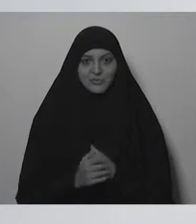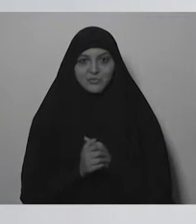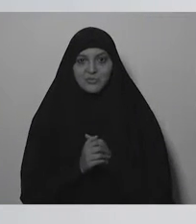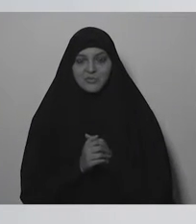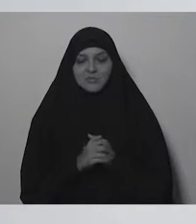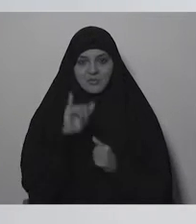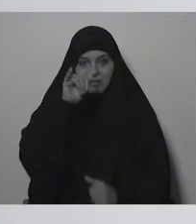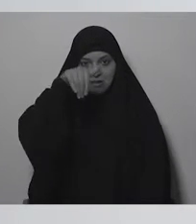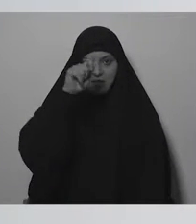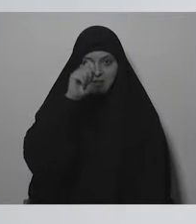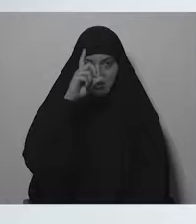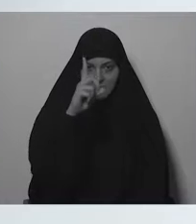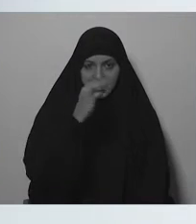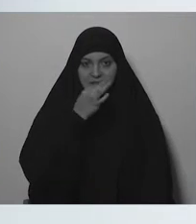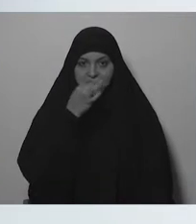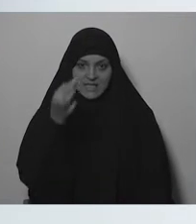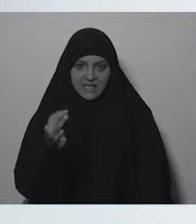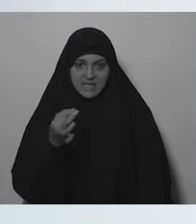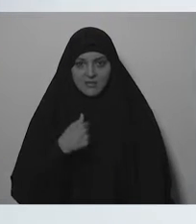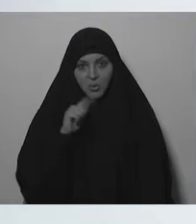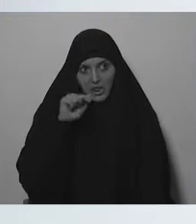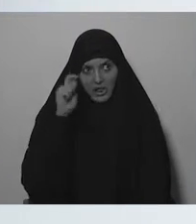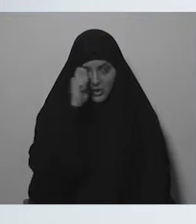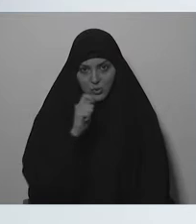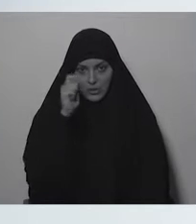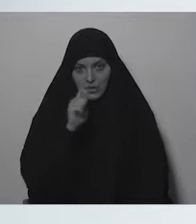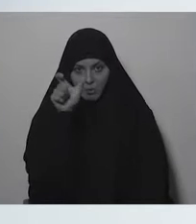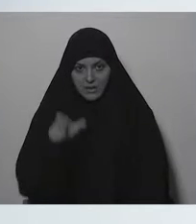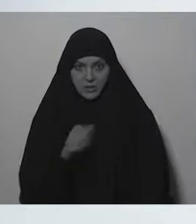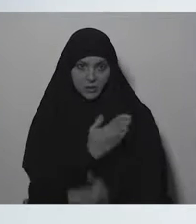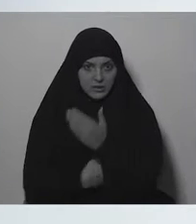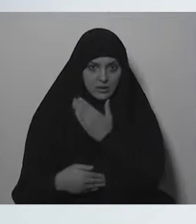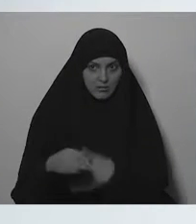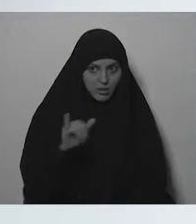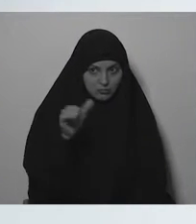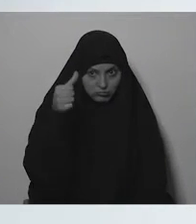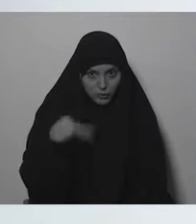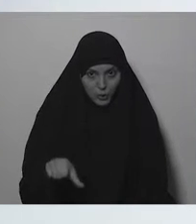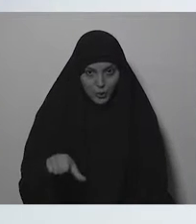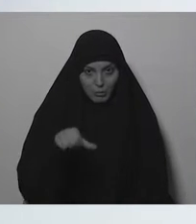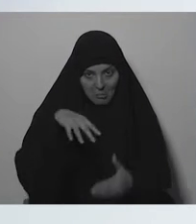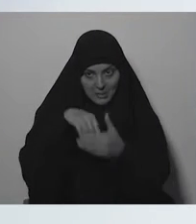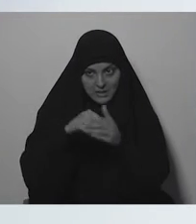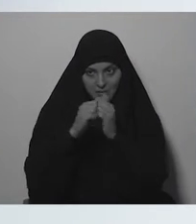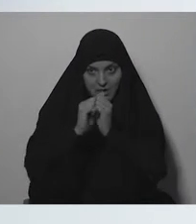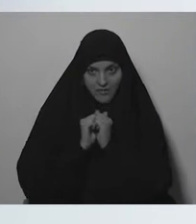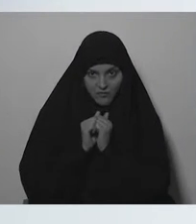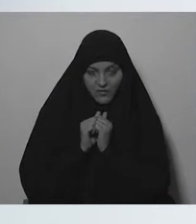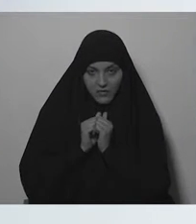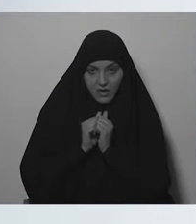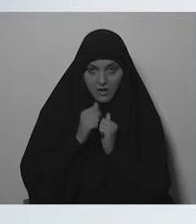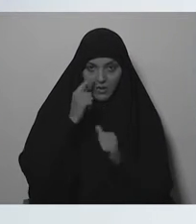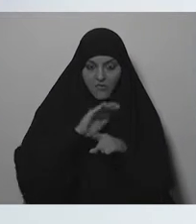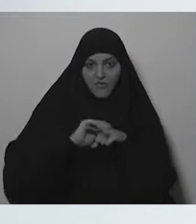and my friend Ahmed. He told that he had an association of handicap that he could participate